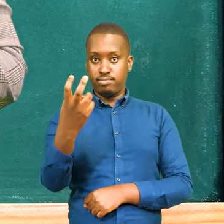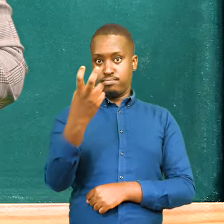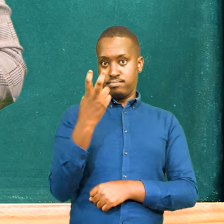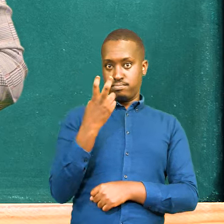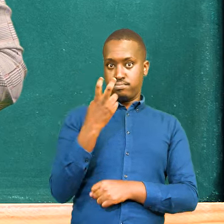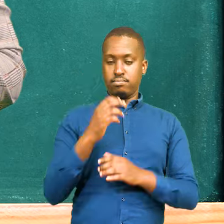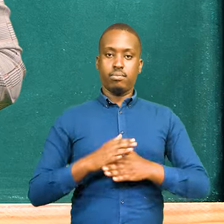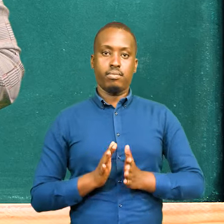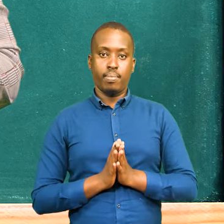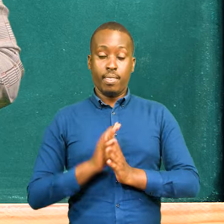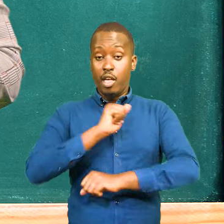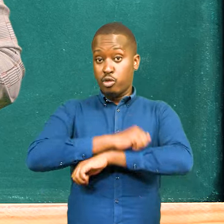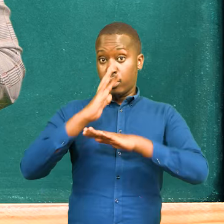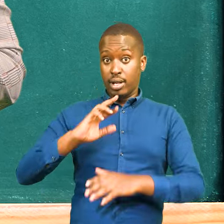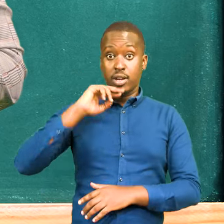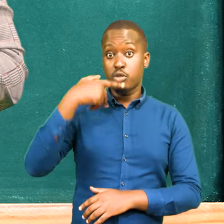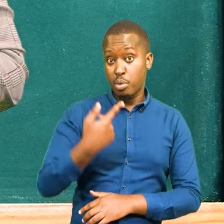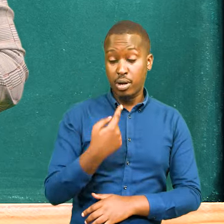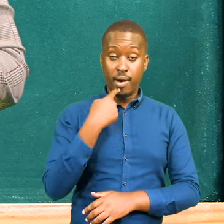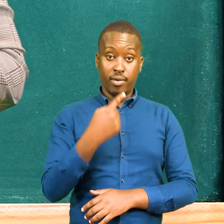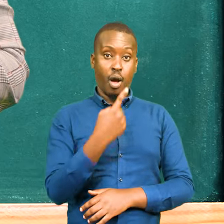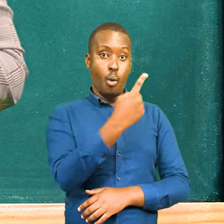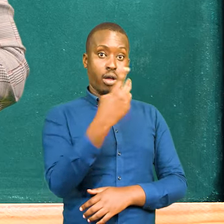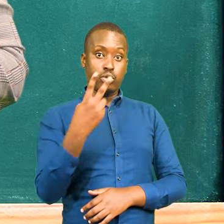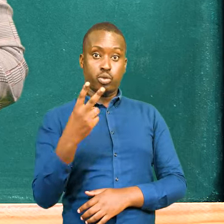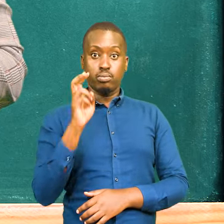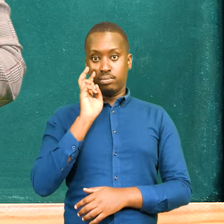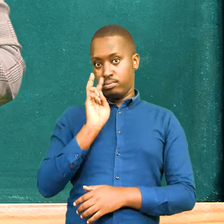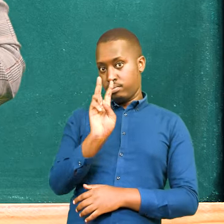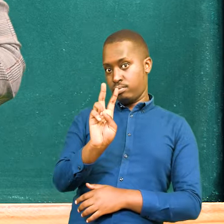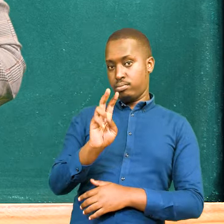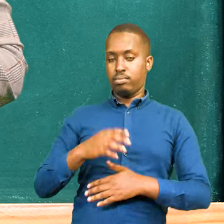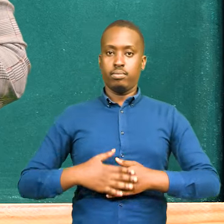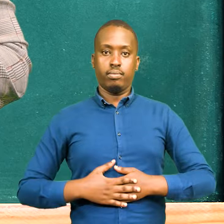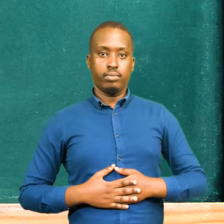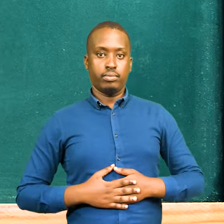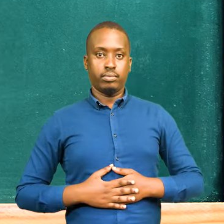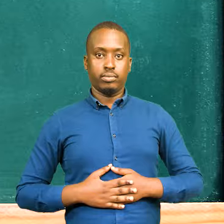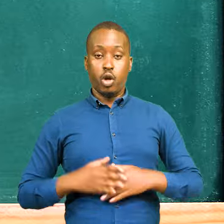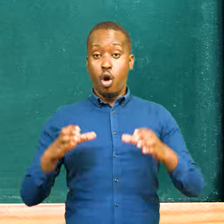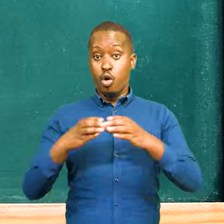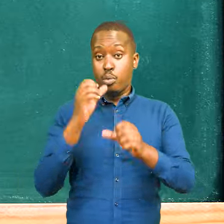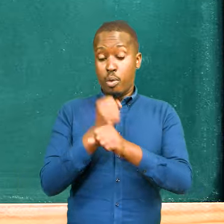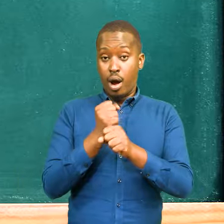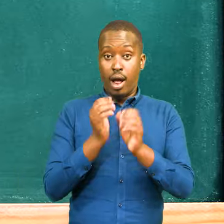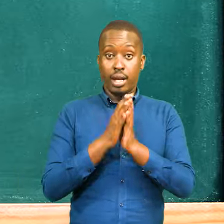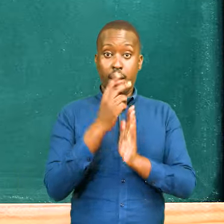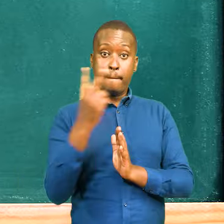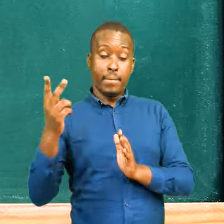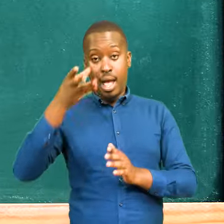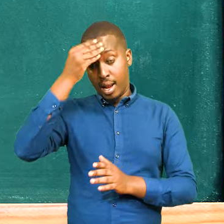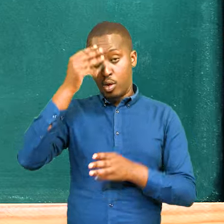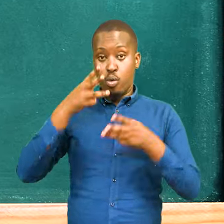me. And the students will respond with 1, 2, eyes on you. Group work and peer learning are